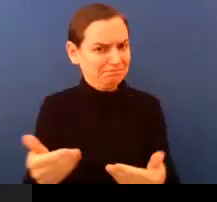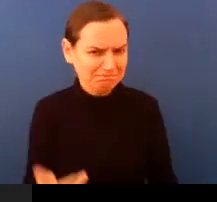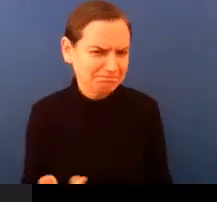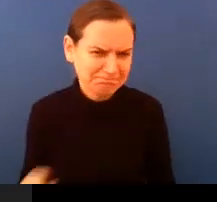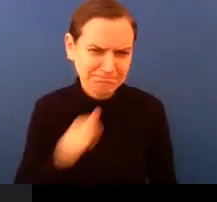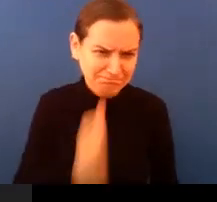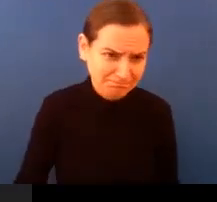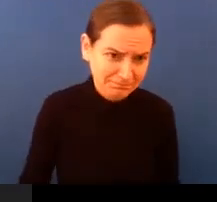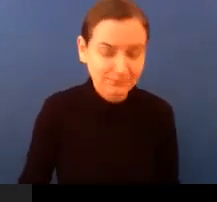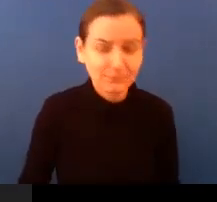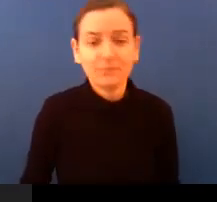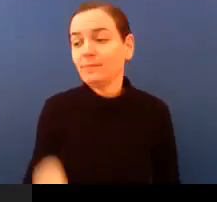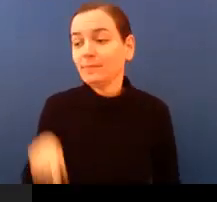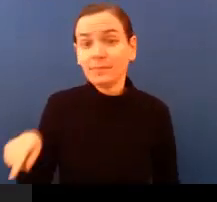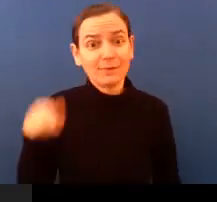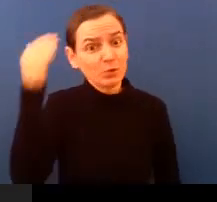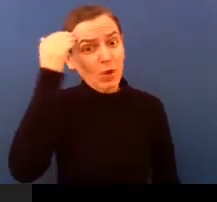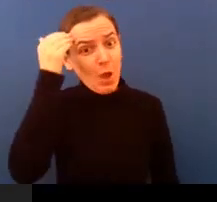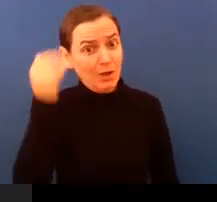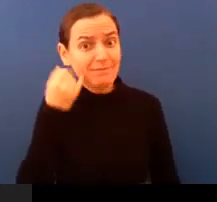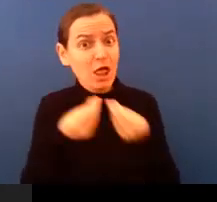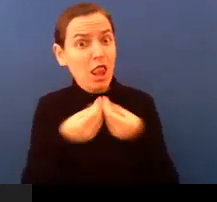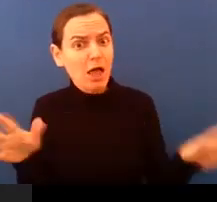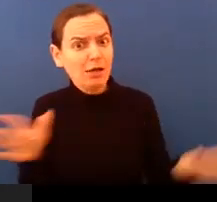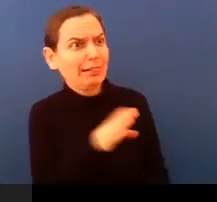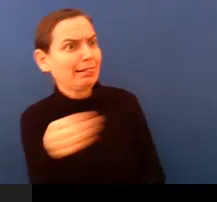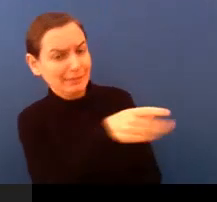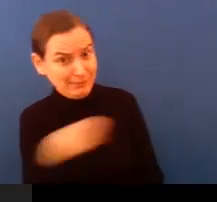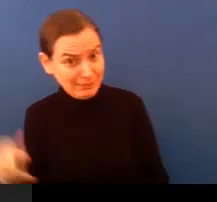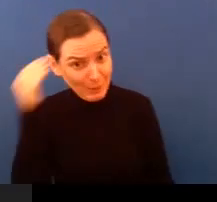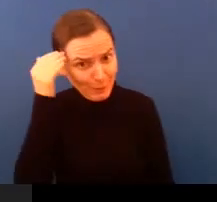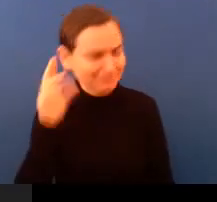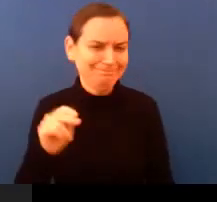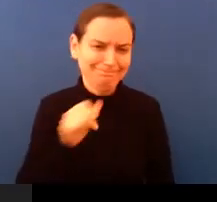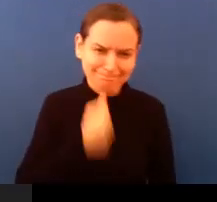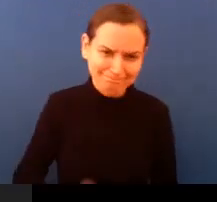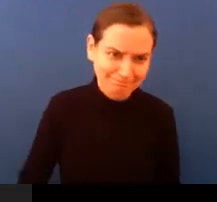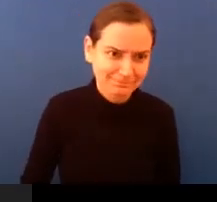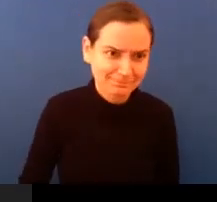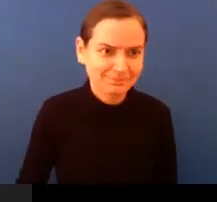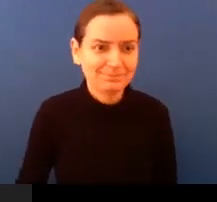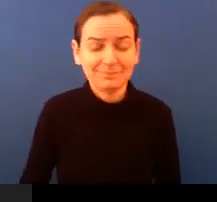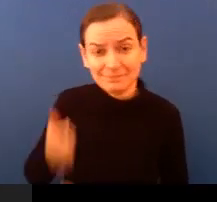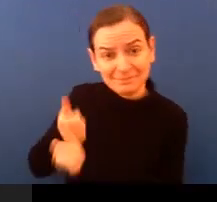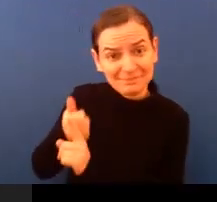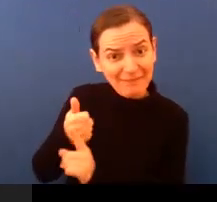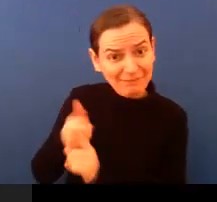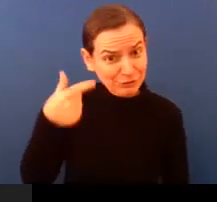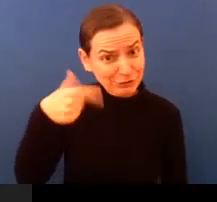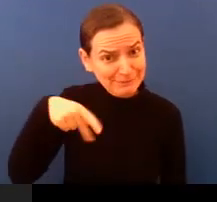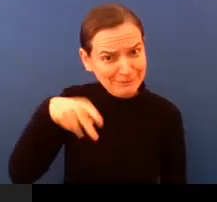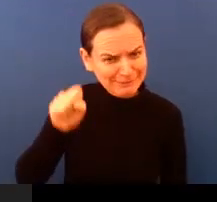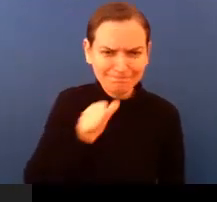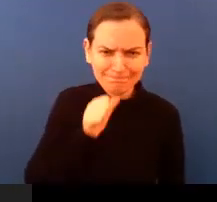you're lost. Again, that's your responsibility. It doesn't read maps, signs, or follow